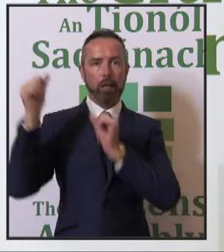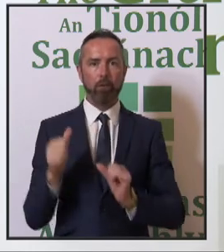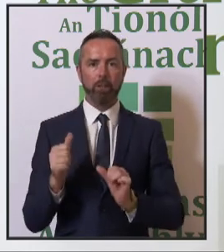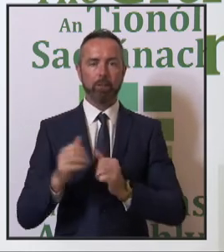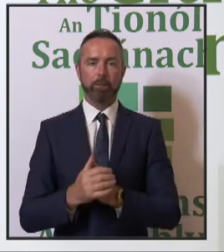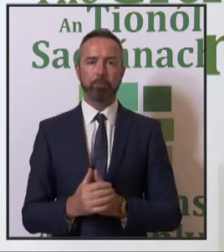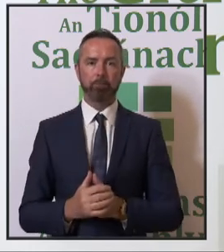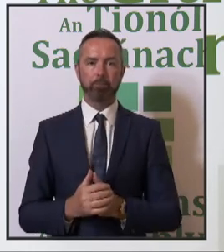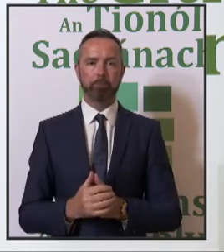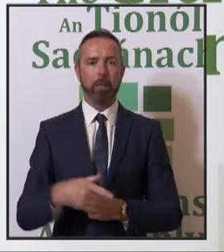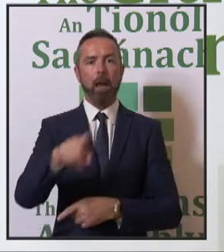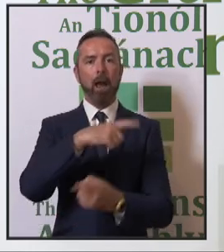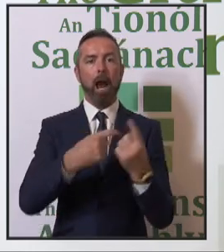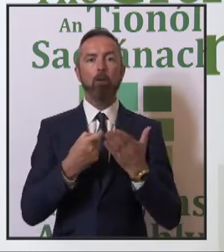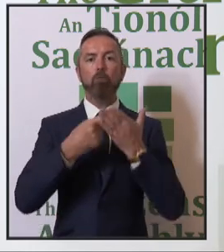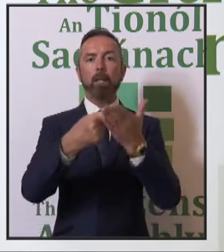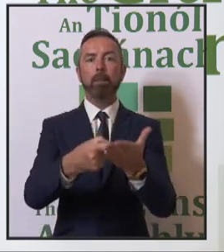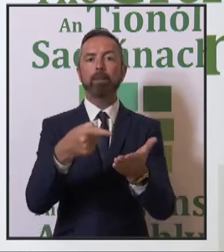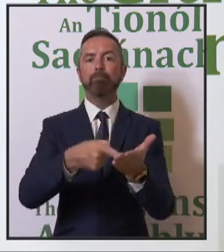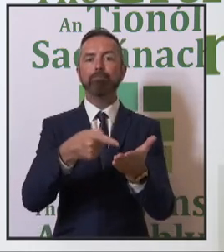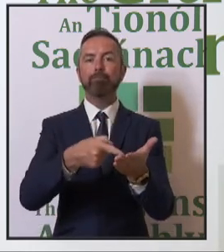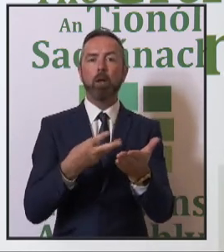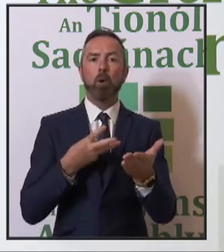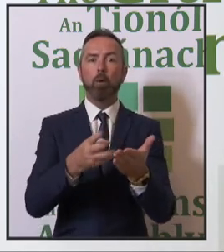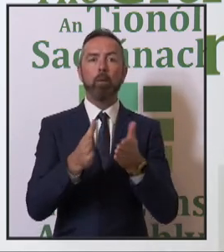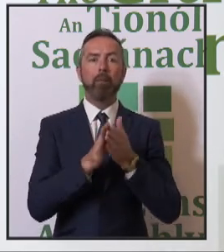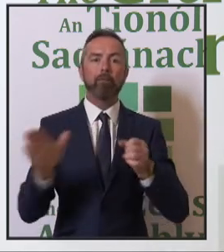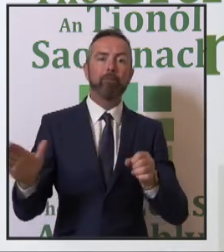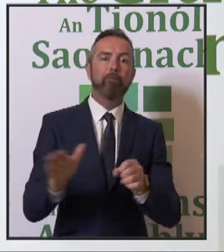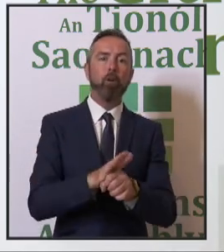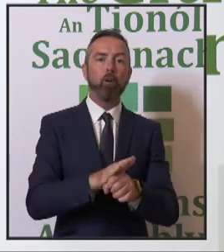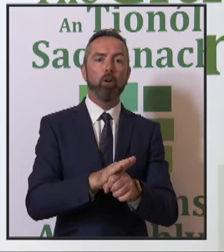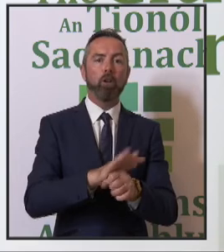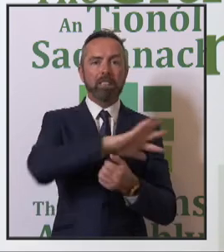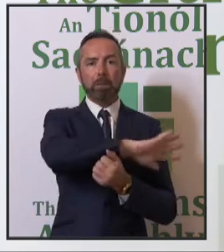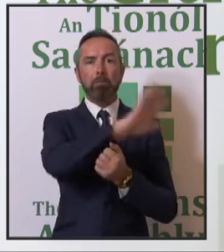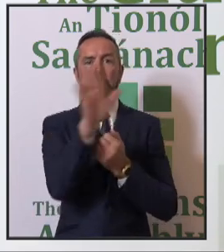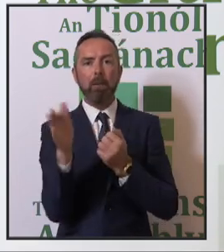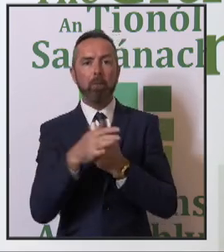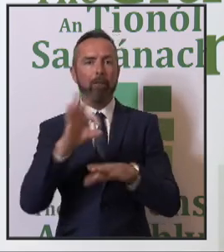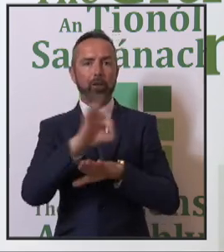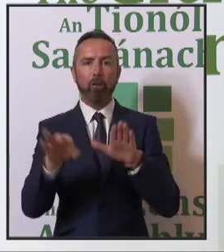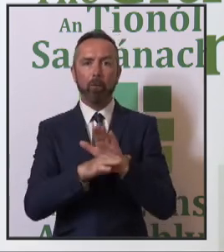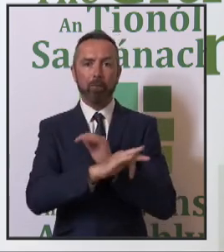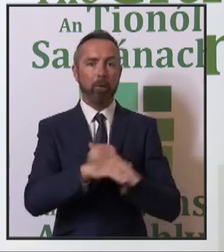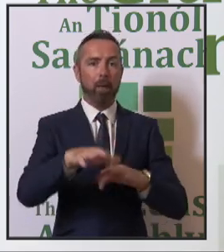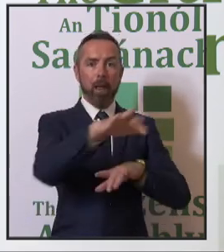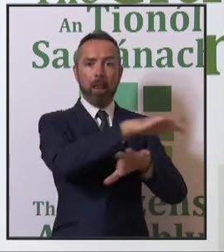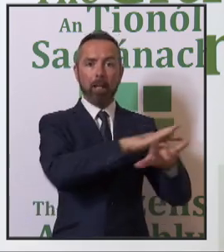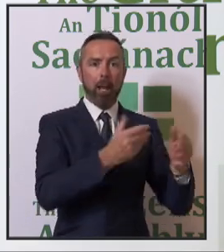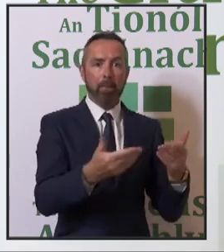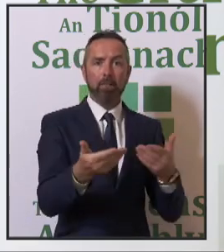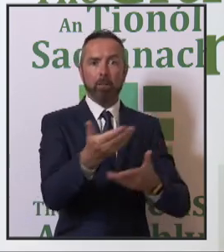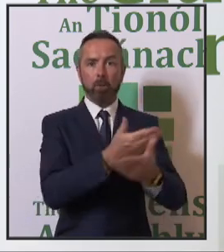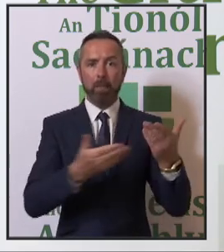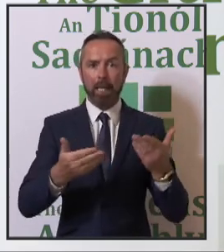and our recommendations will likely span the full spectrum of government, from environment, climate, communications, to agriculture, food and the